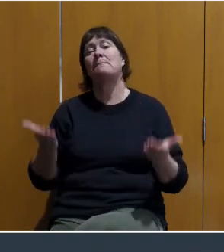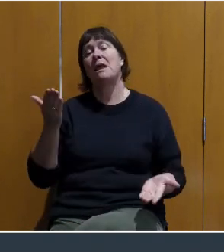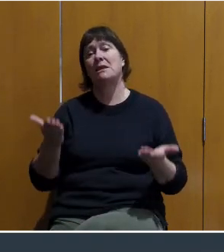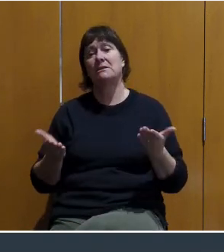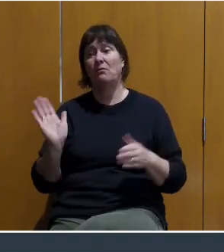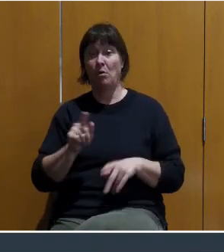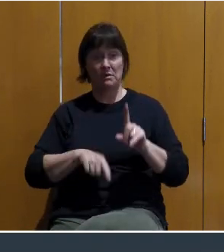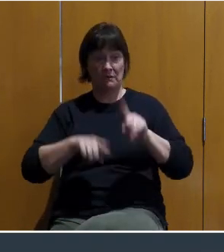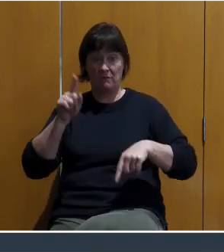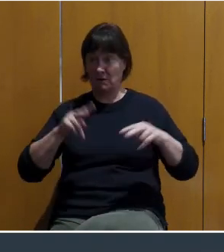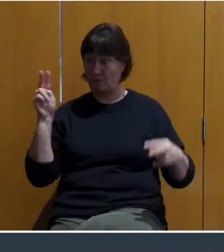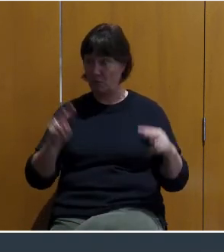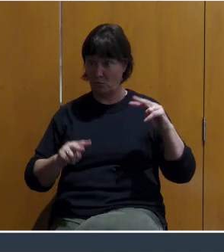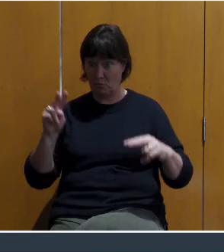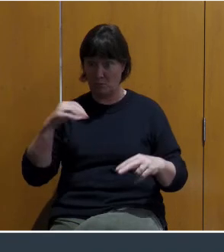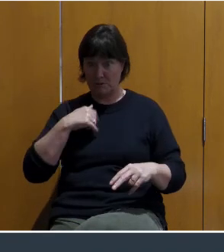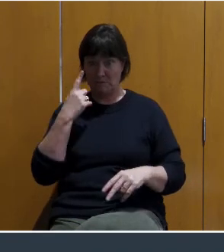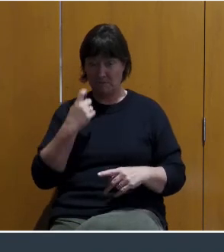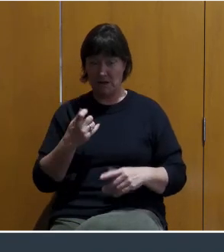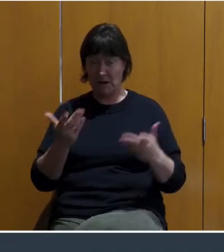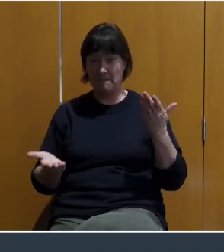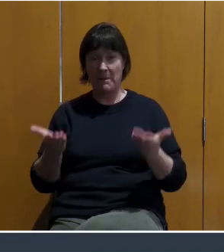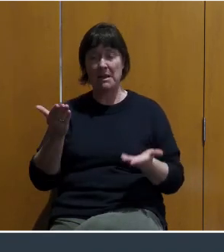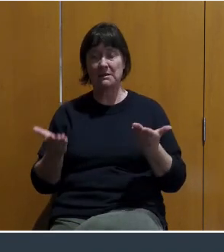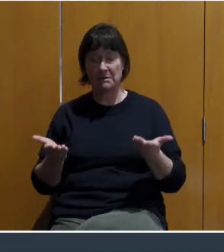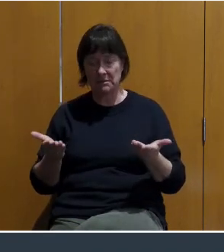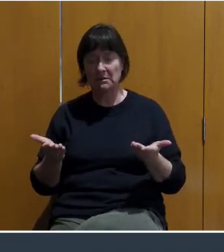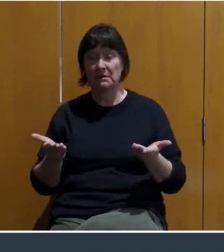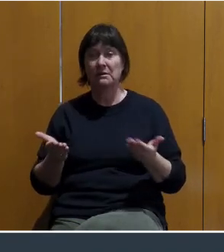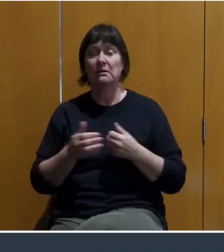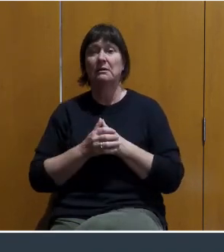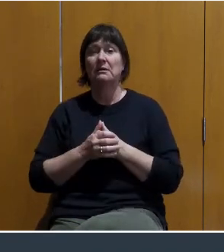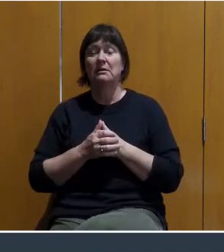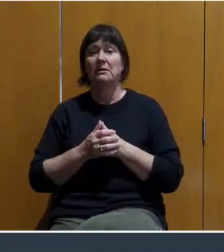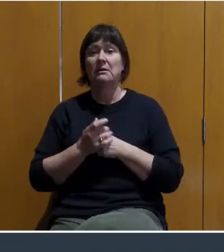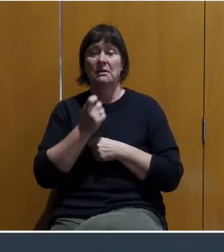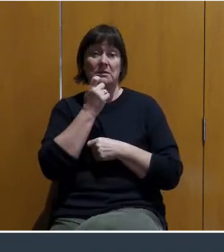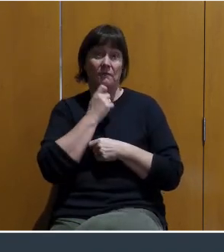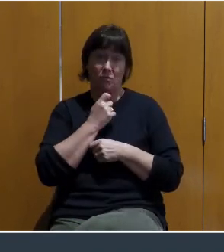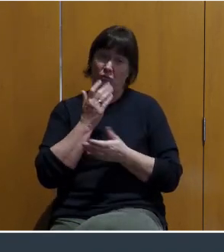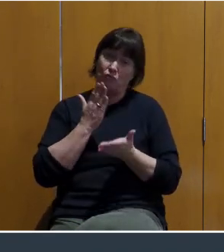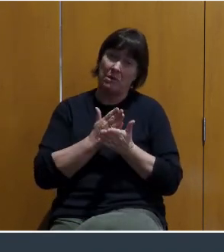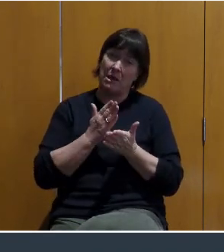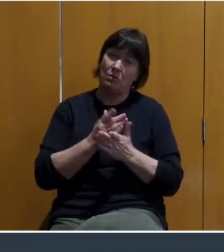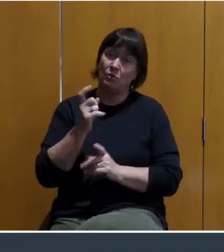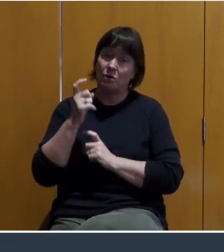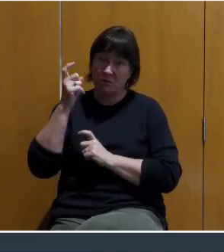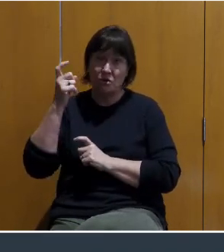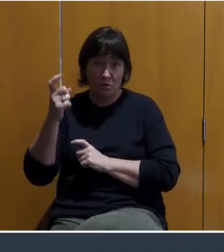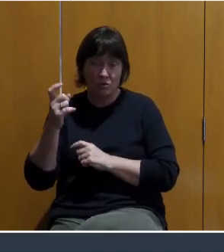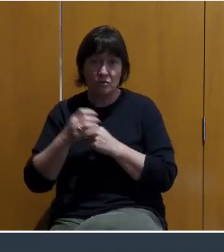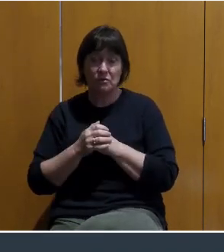views. You have heard the submitters, and there's a few valid concerns, and even I